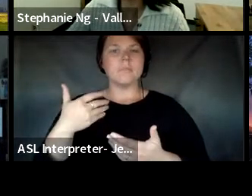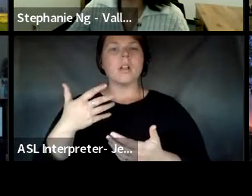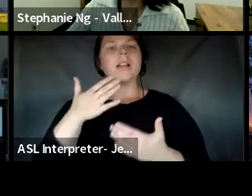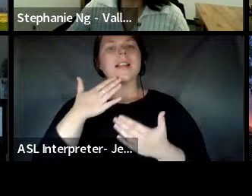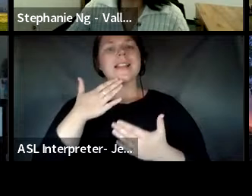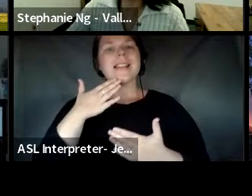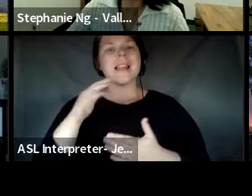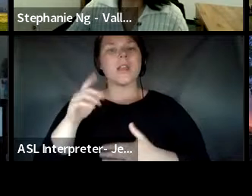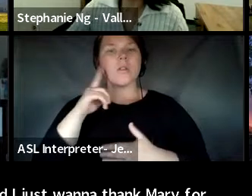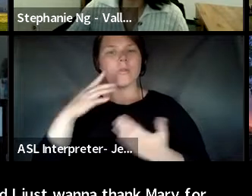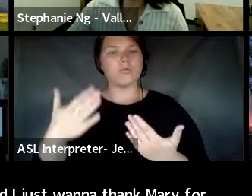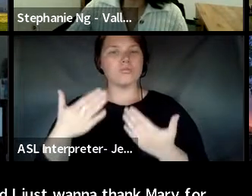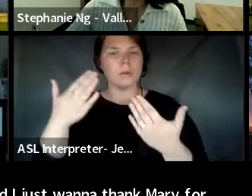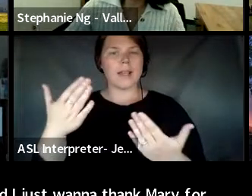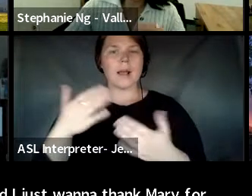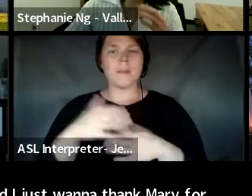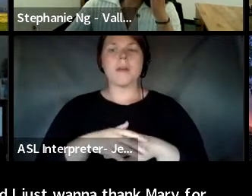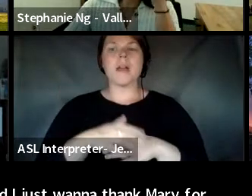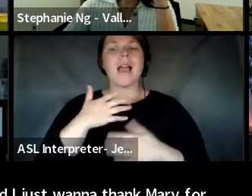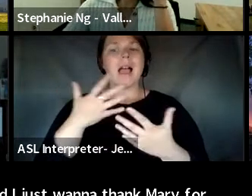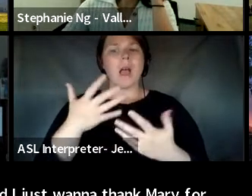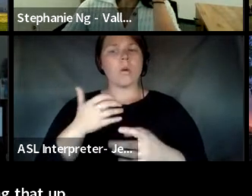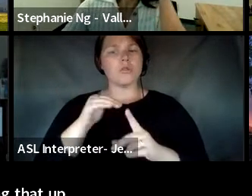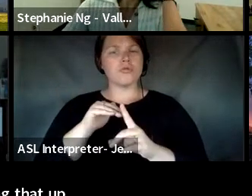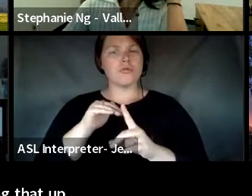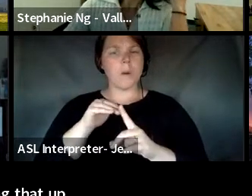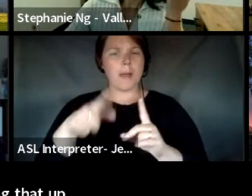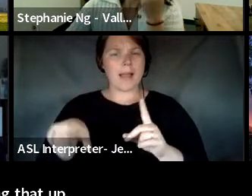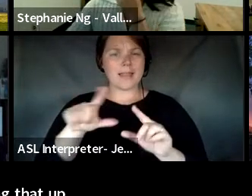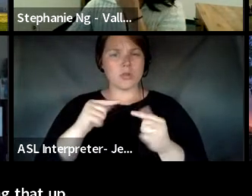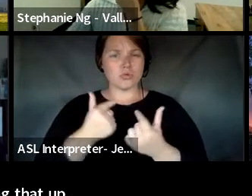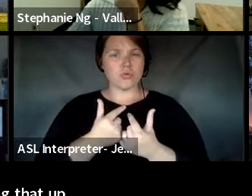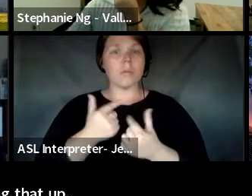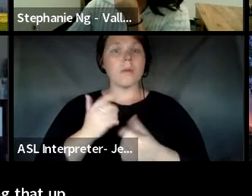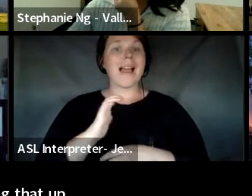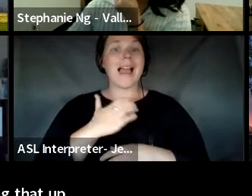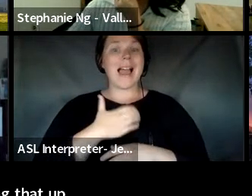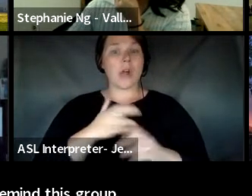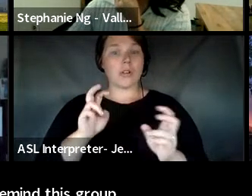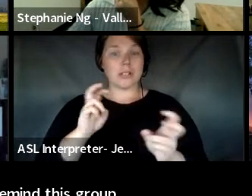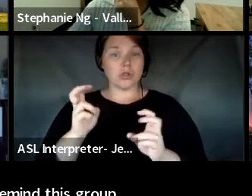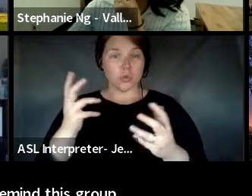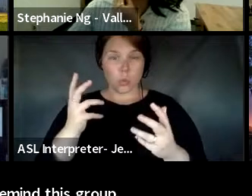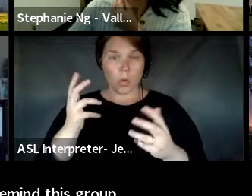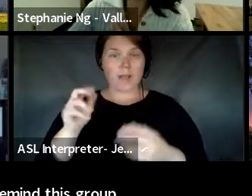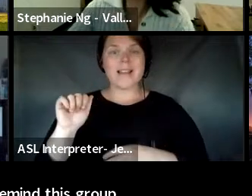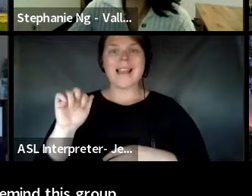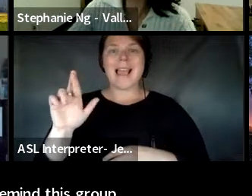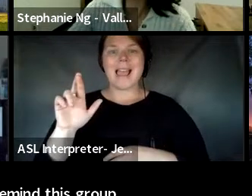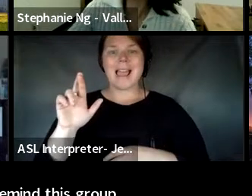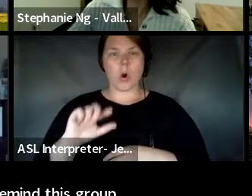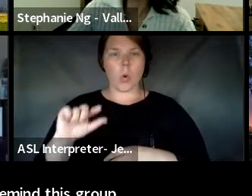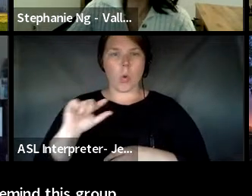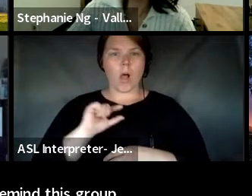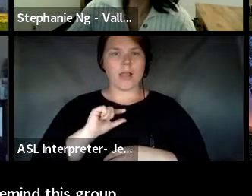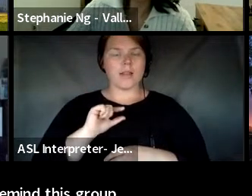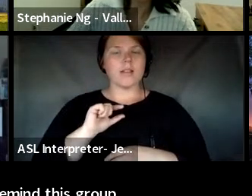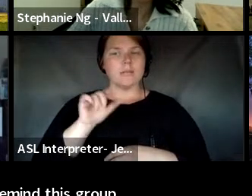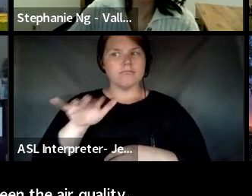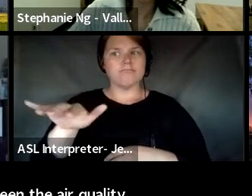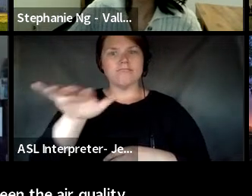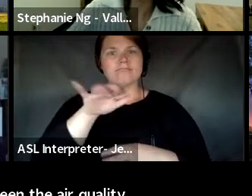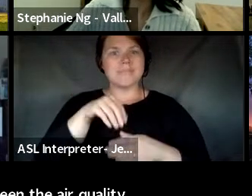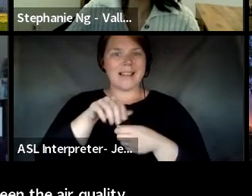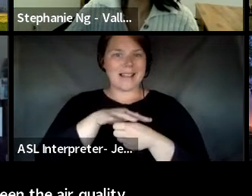for bringing that up. I just want to remind this group, our issue has been the air quality in our